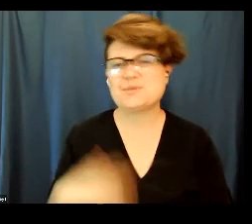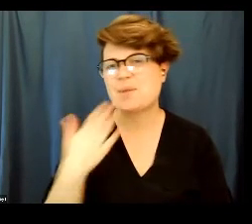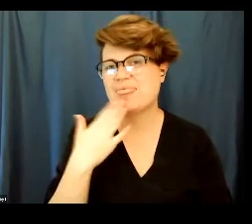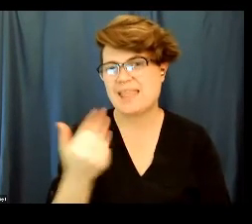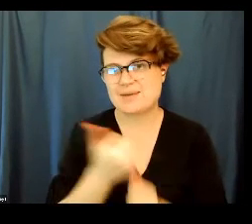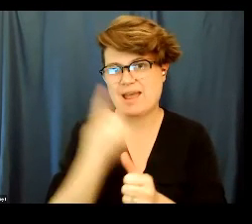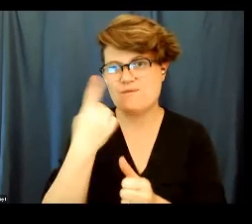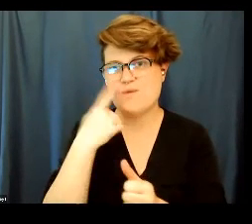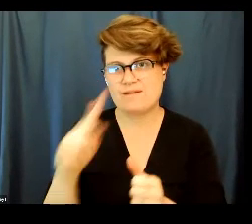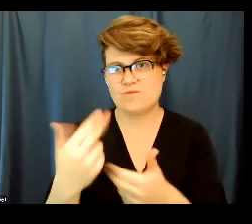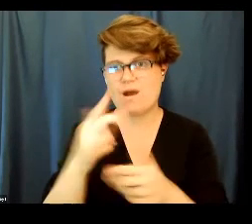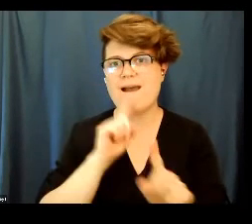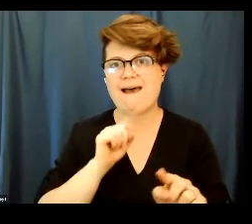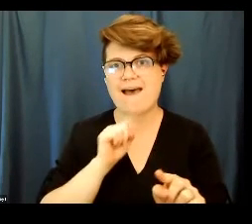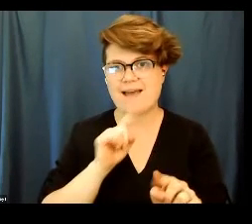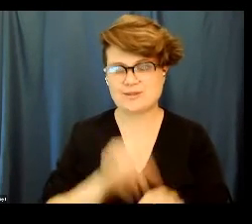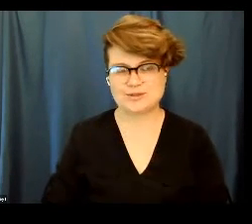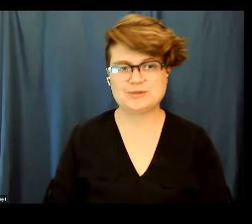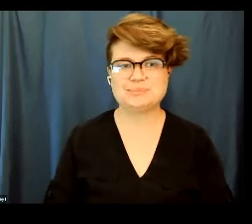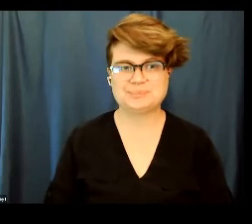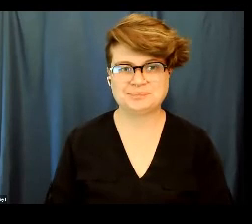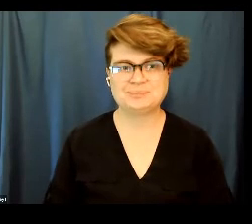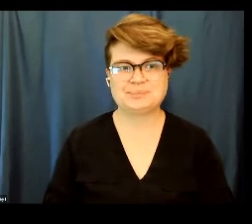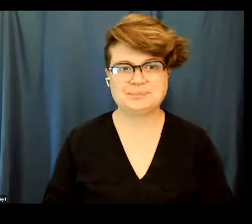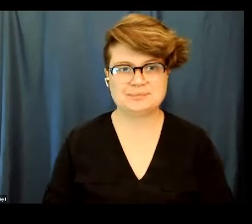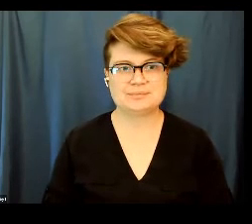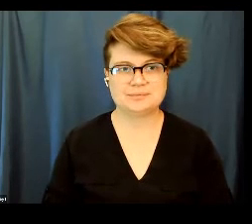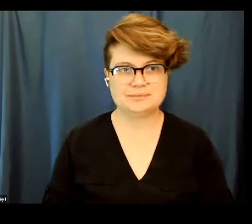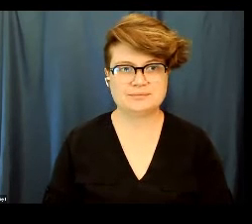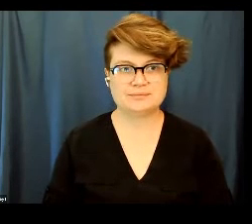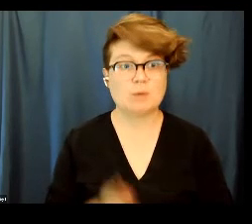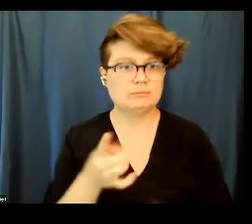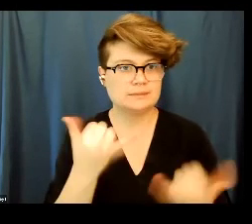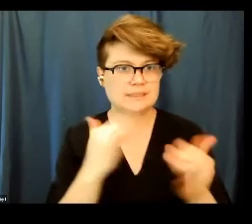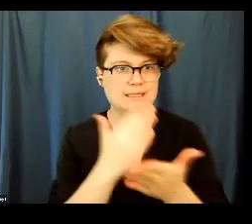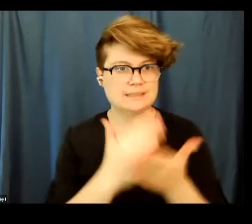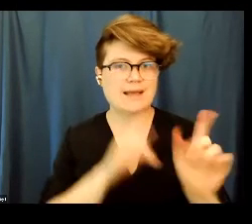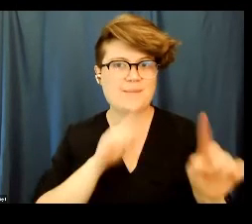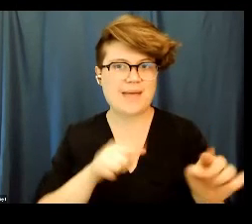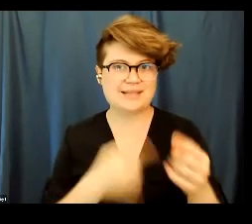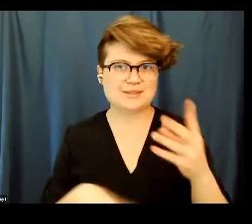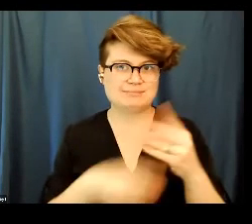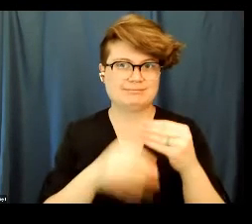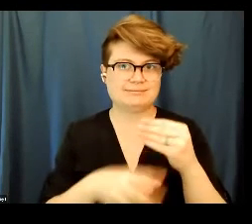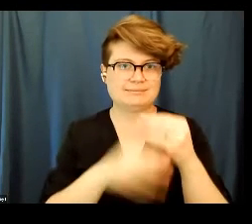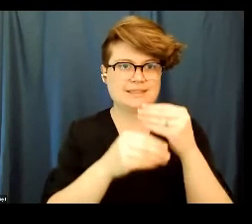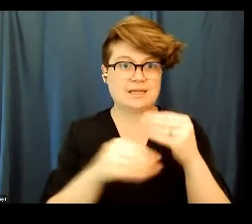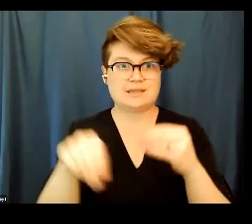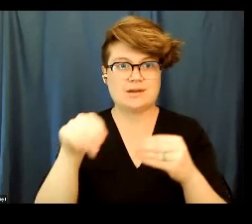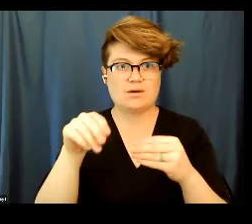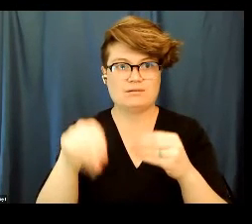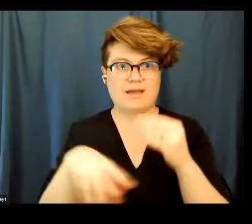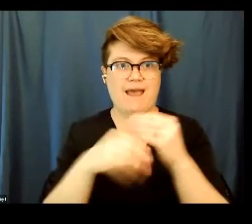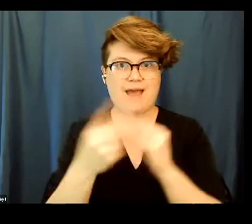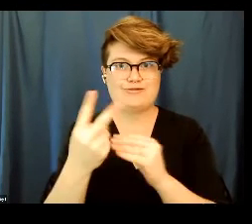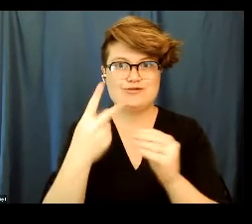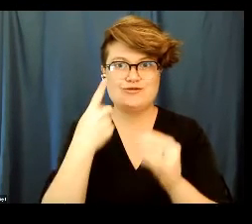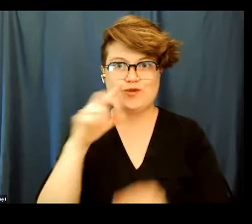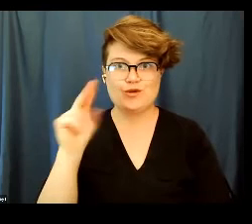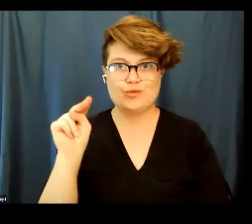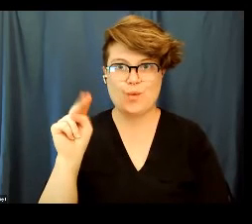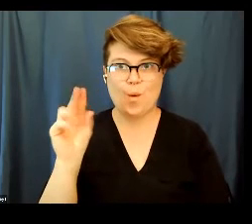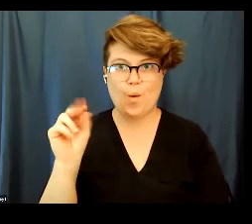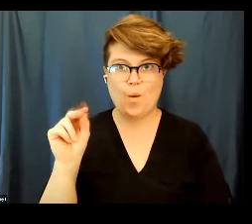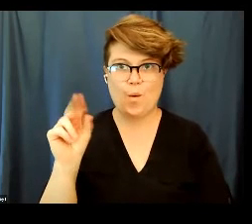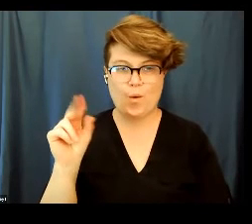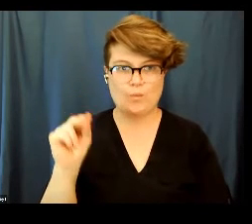for participating in that. I'm still seeing some answers trickle in. So the no category is getting quite a bit higher, right?